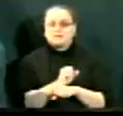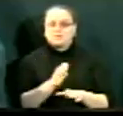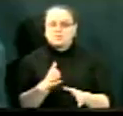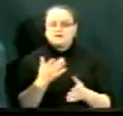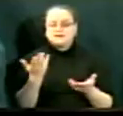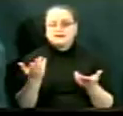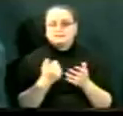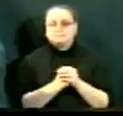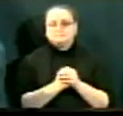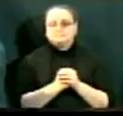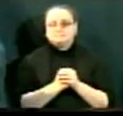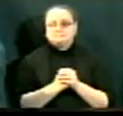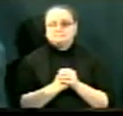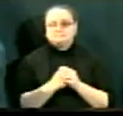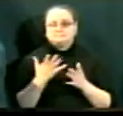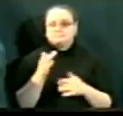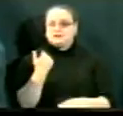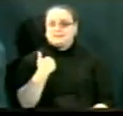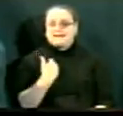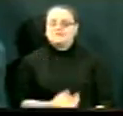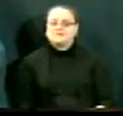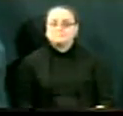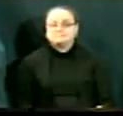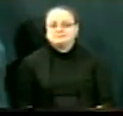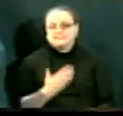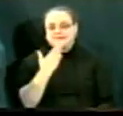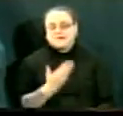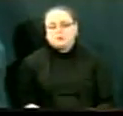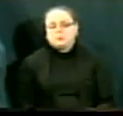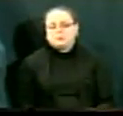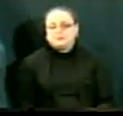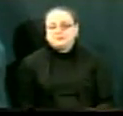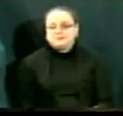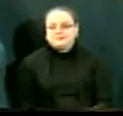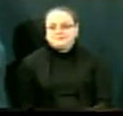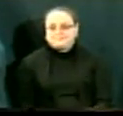And that's all that I have. Thank you.